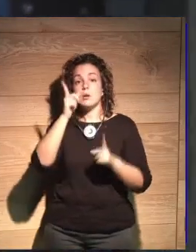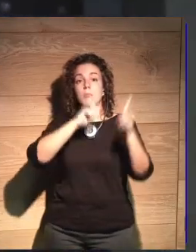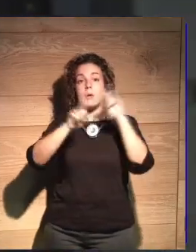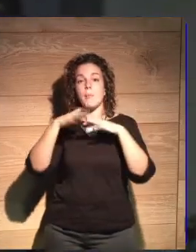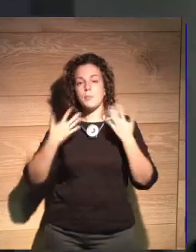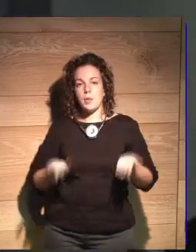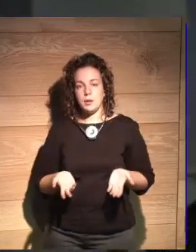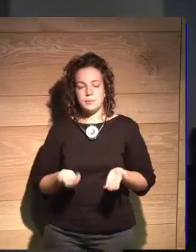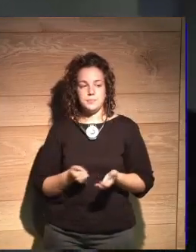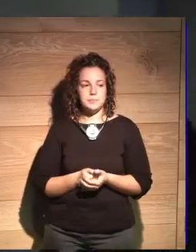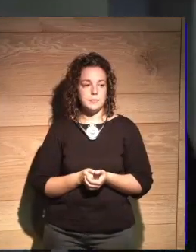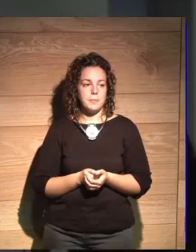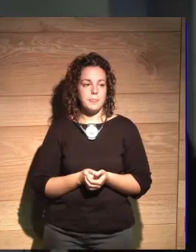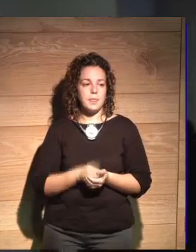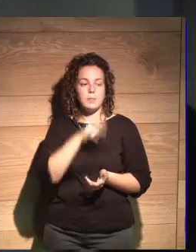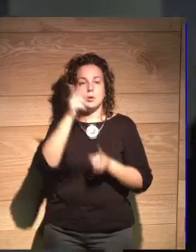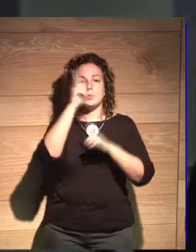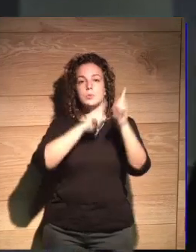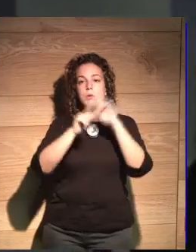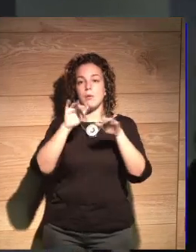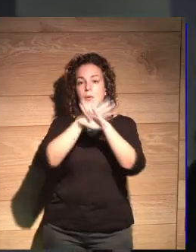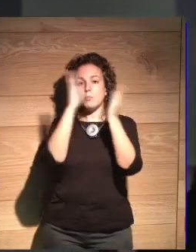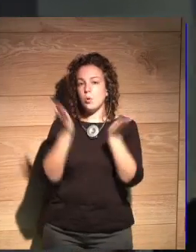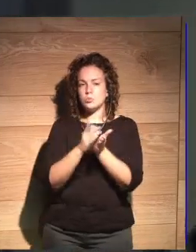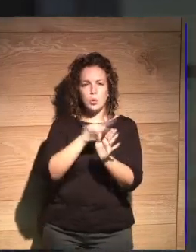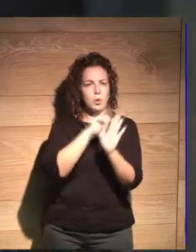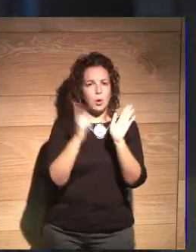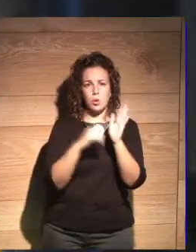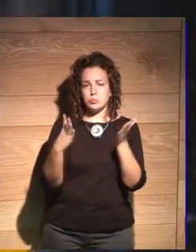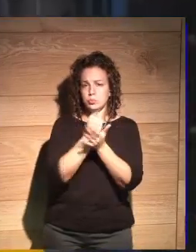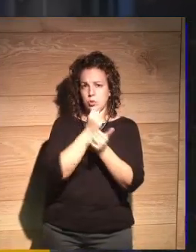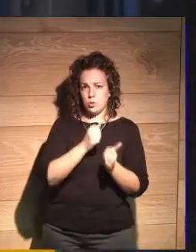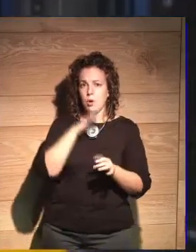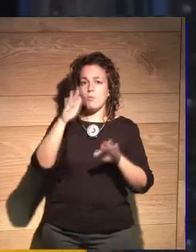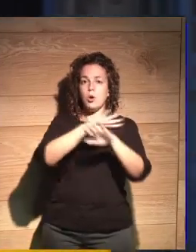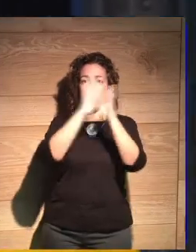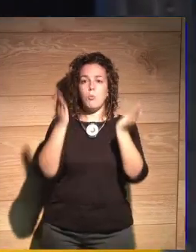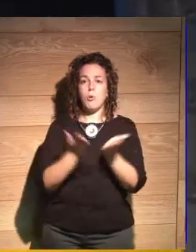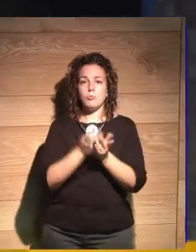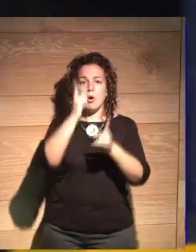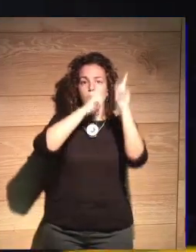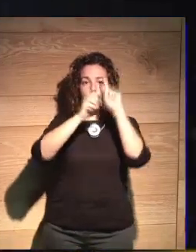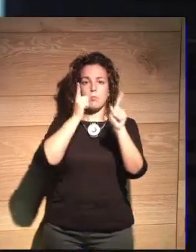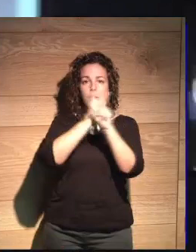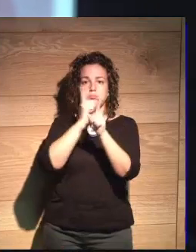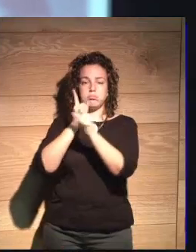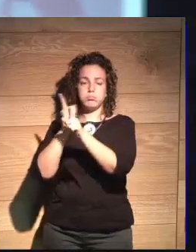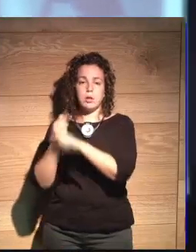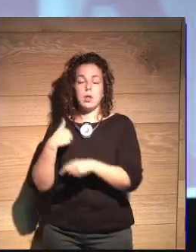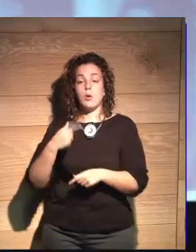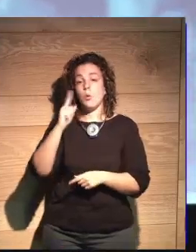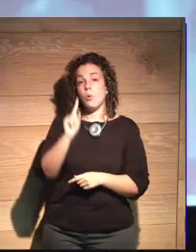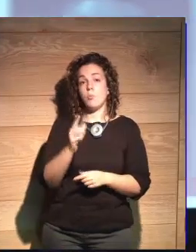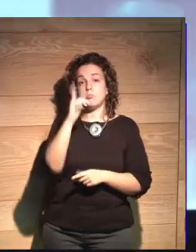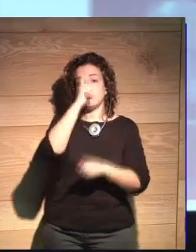the whole world? The world faces a number of problems. What are the most serious problems of the world? Jared Diamond will